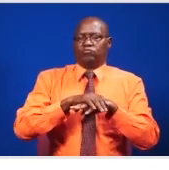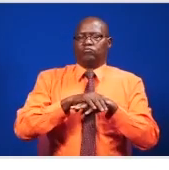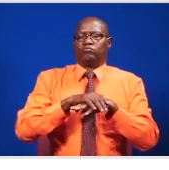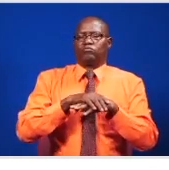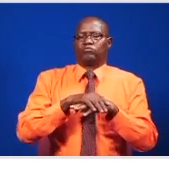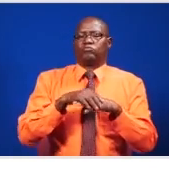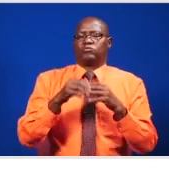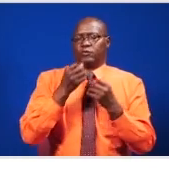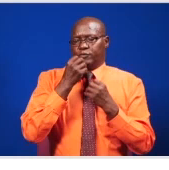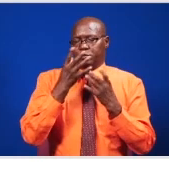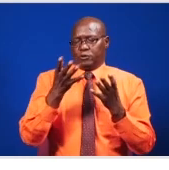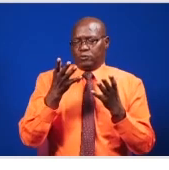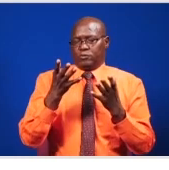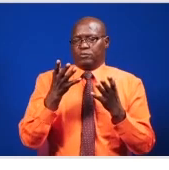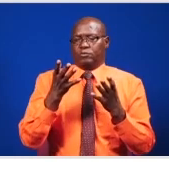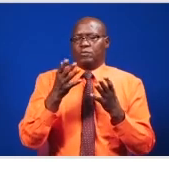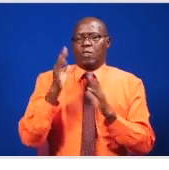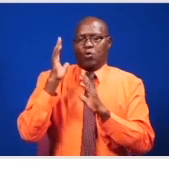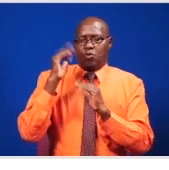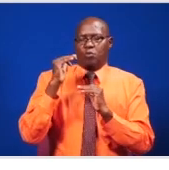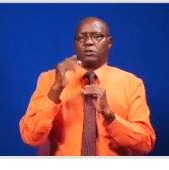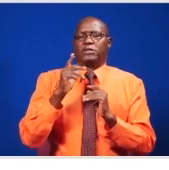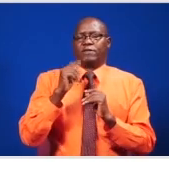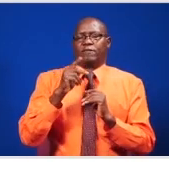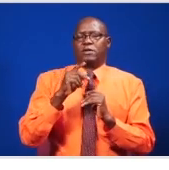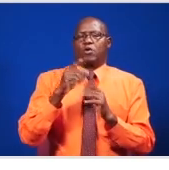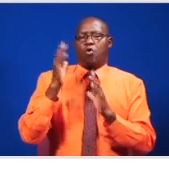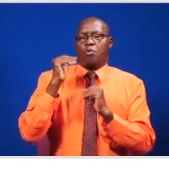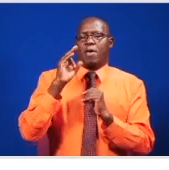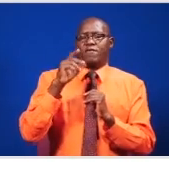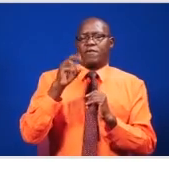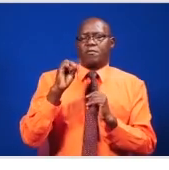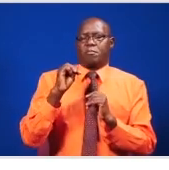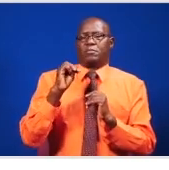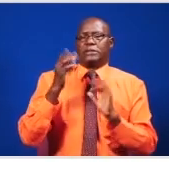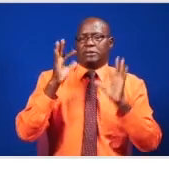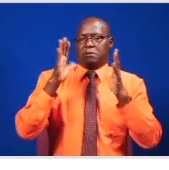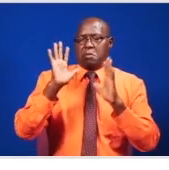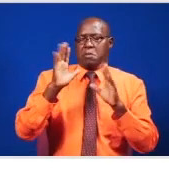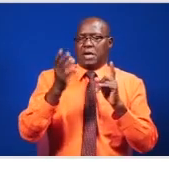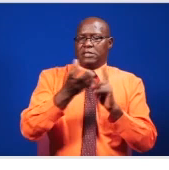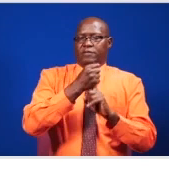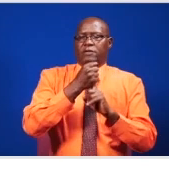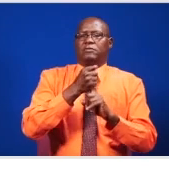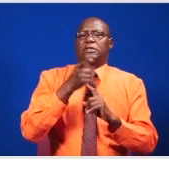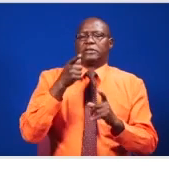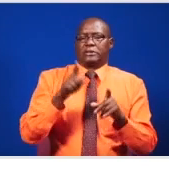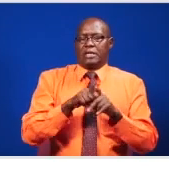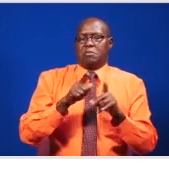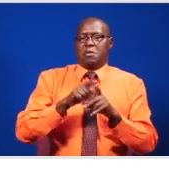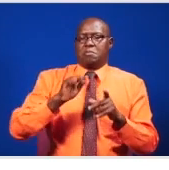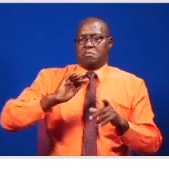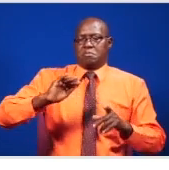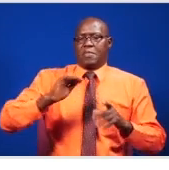marks the World Radio Day, Hope TV's sister station Hope FM celebrated its achievement in remaining the leading Christian radio station in the